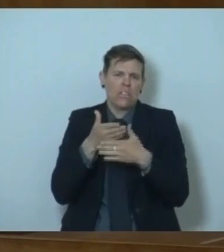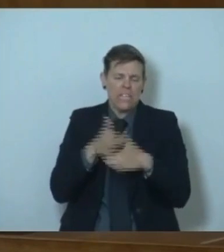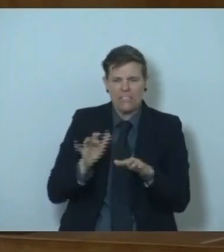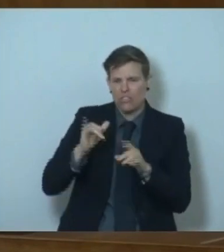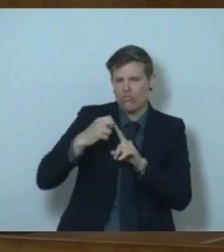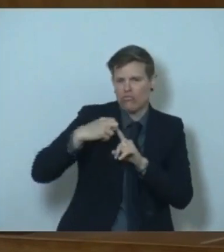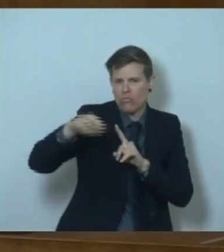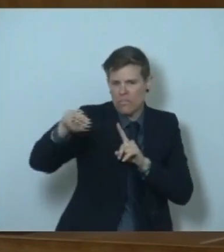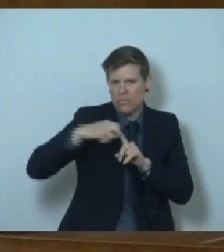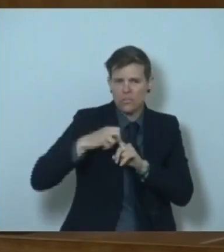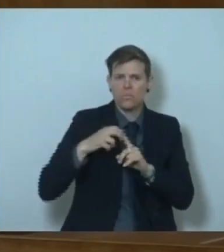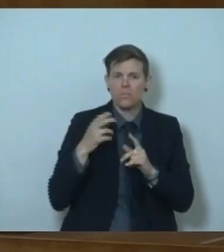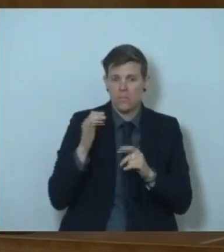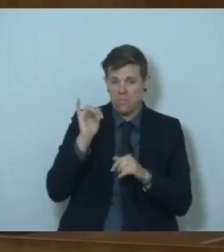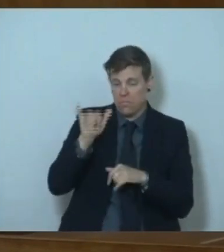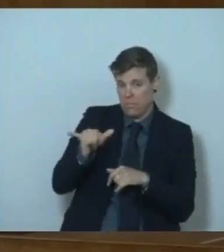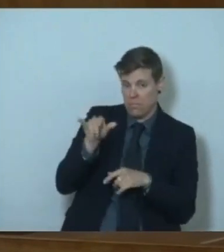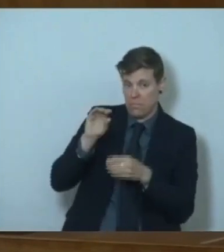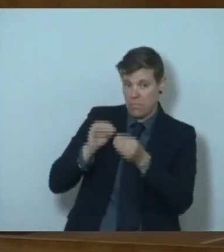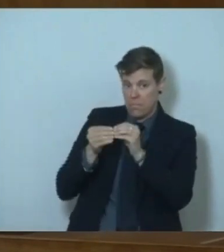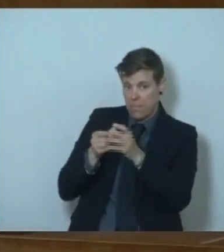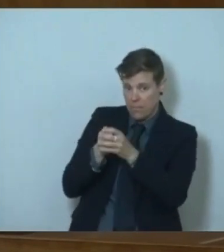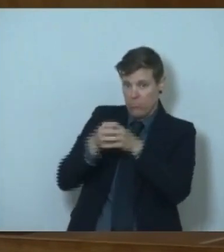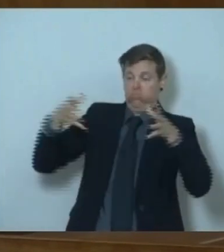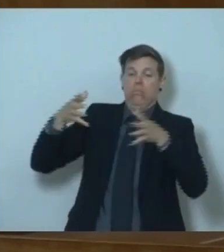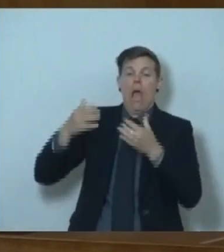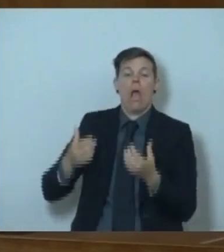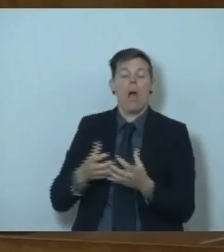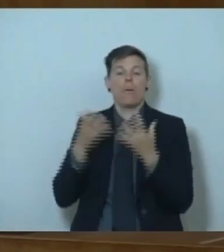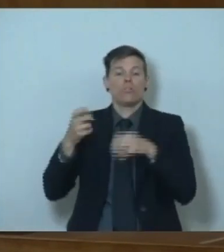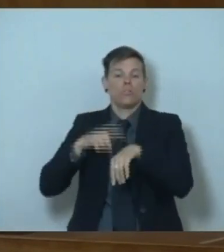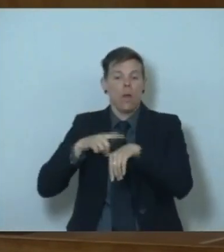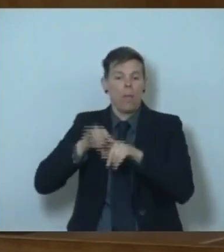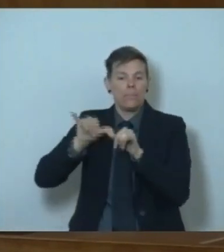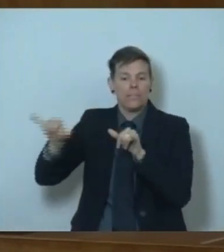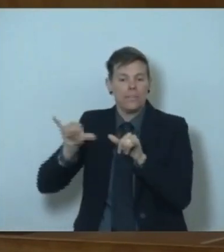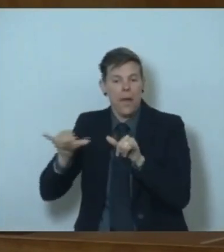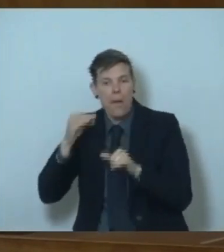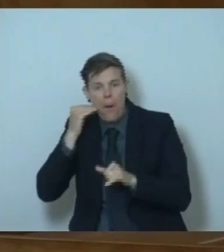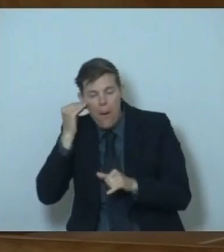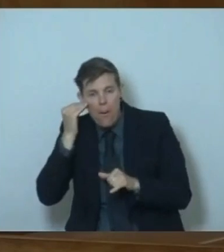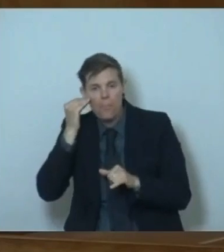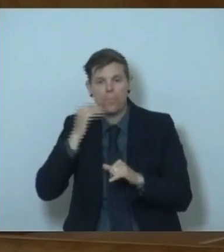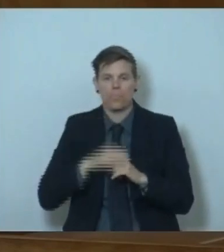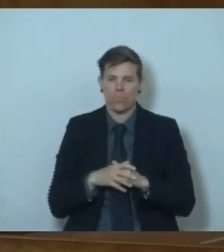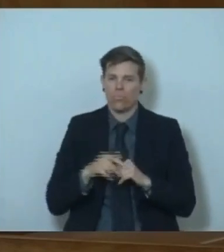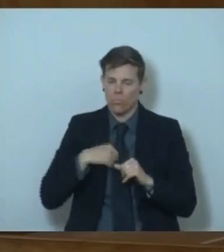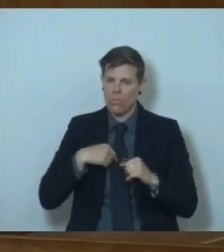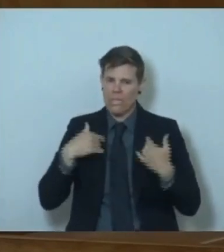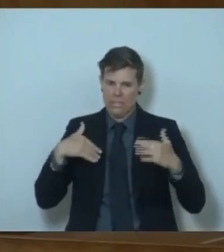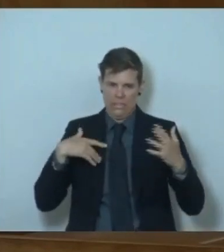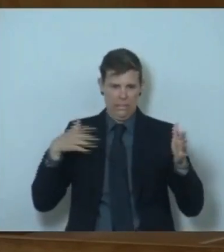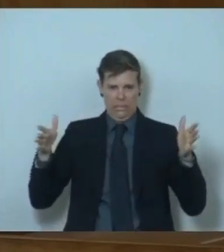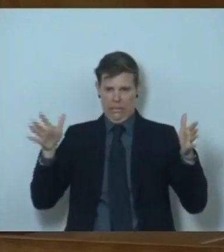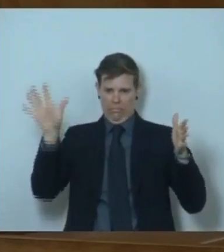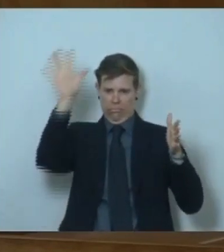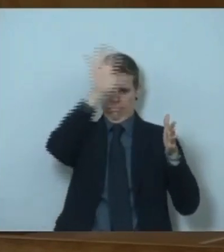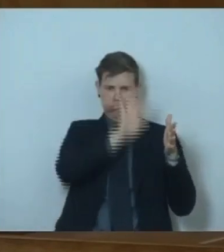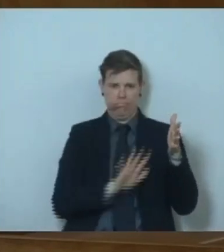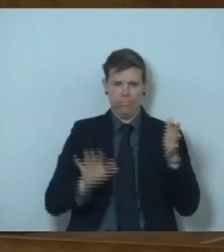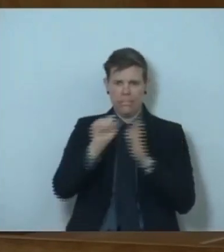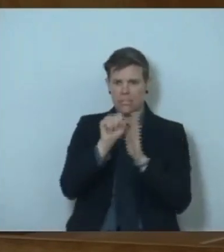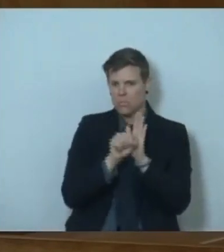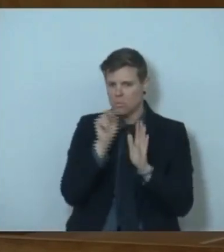of New Mexico, just the width and height of a county on average. It's not exact, but on average, I think was 48